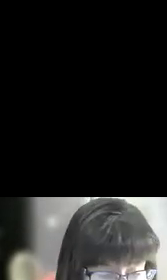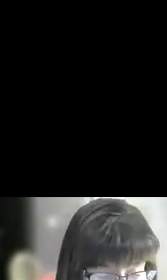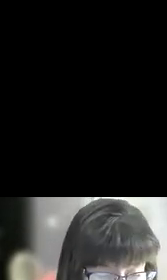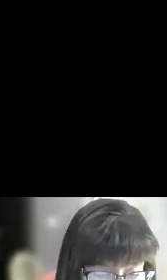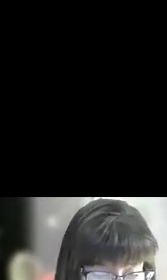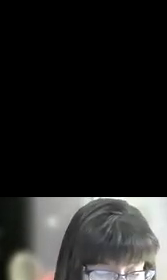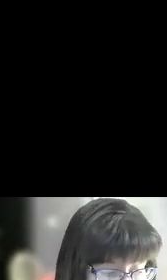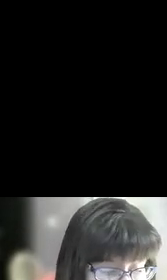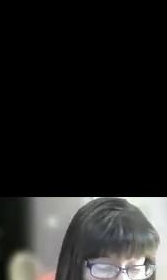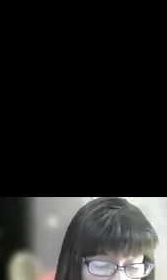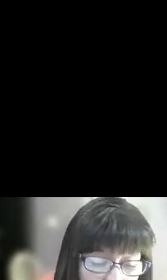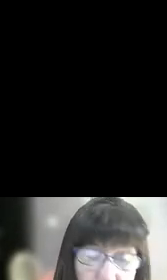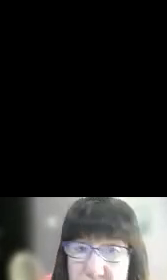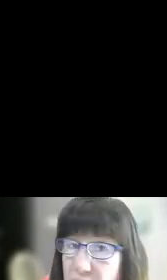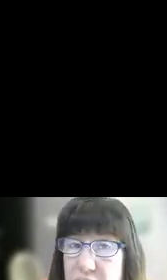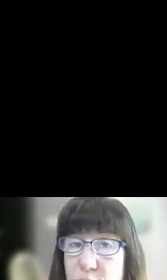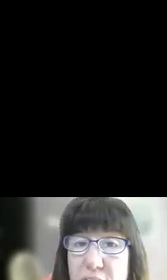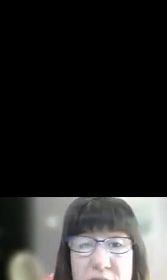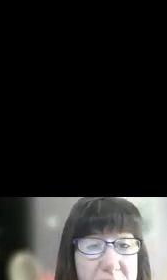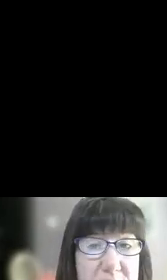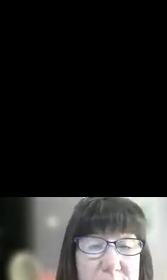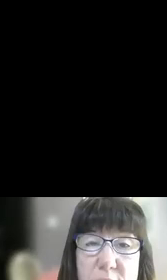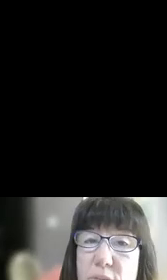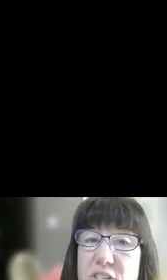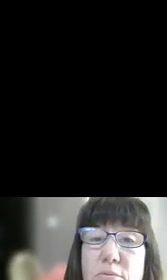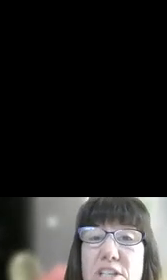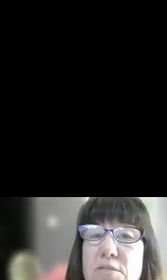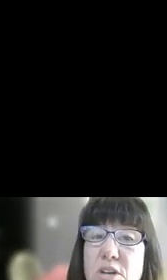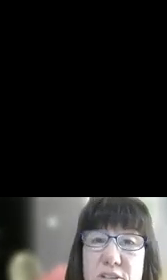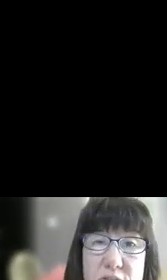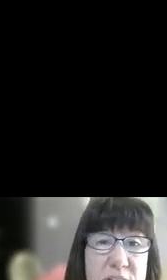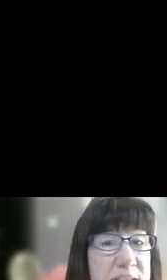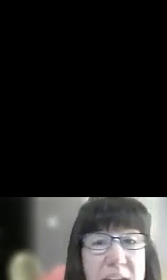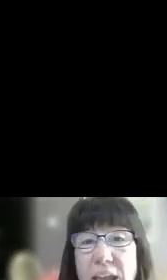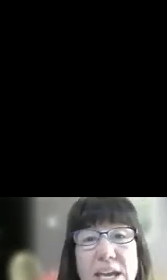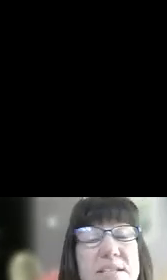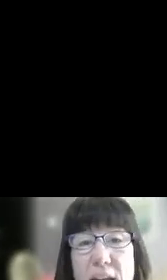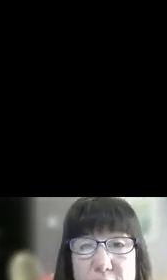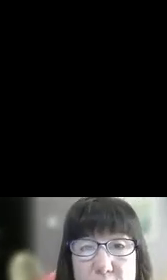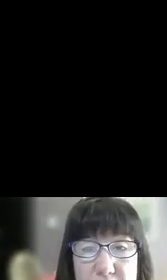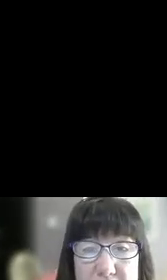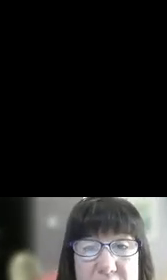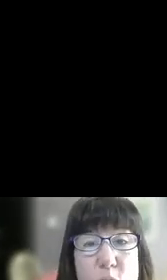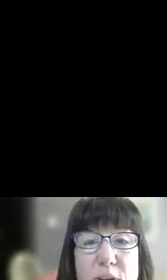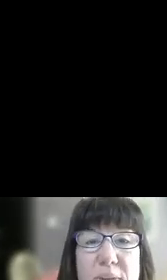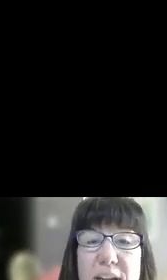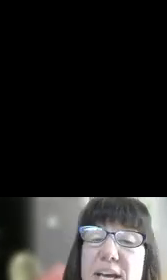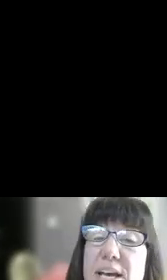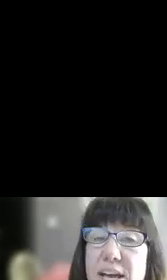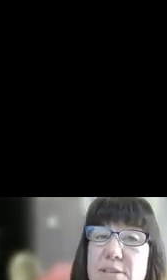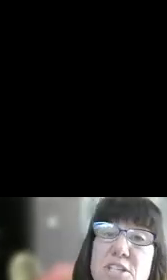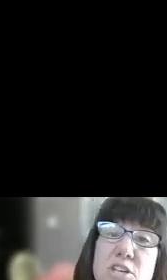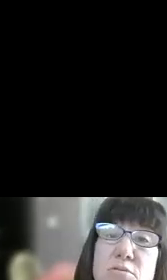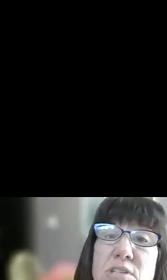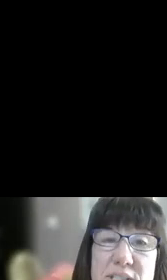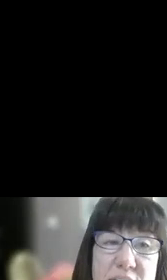so we encourage you to take a proactive role in connecting with an advisor. We don't reach out to all students saying, hey, it's time for your advising appointment.